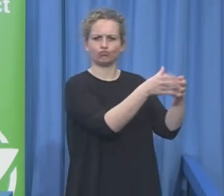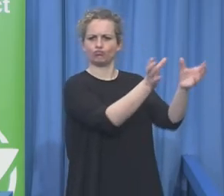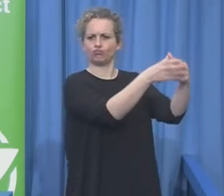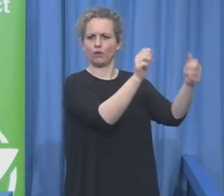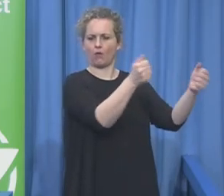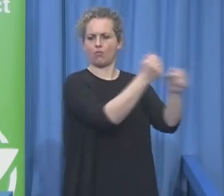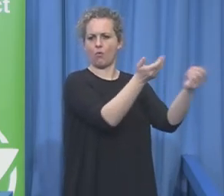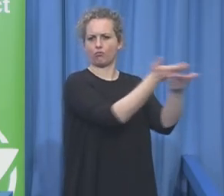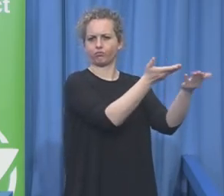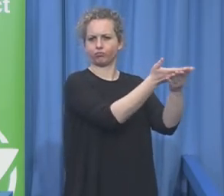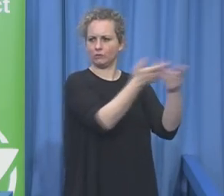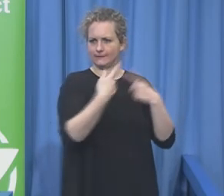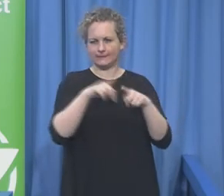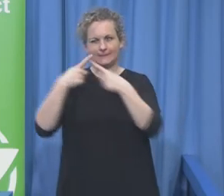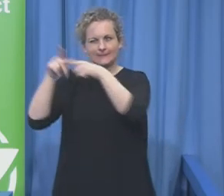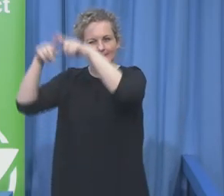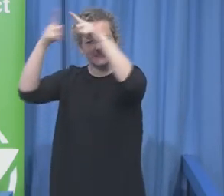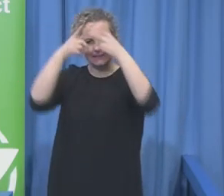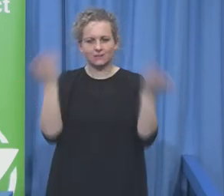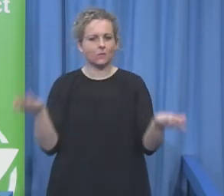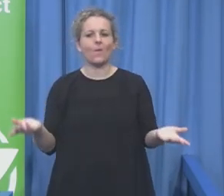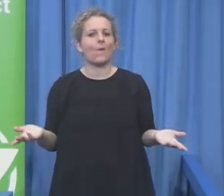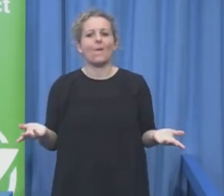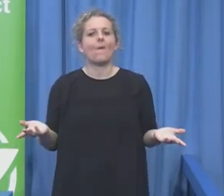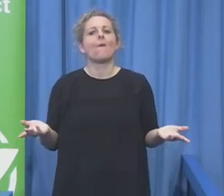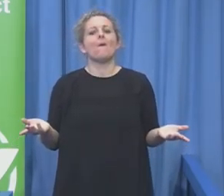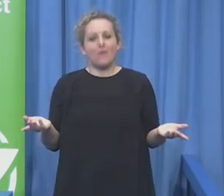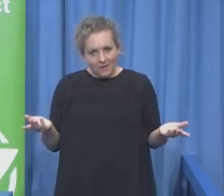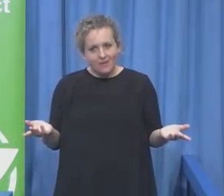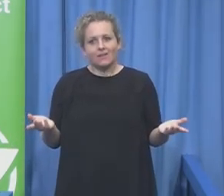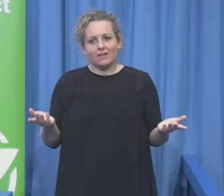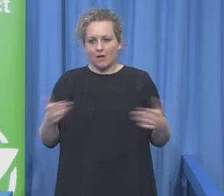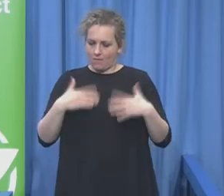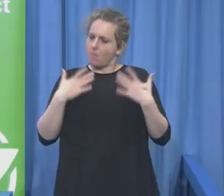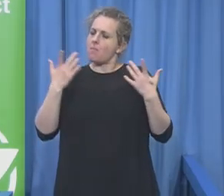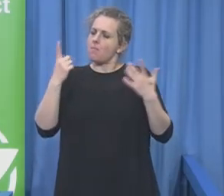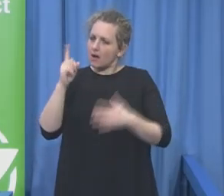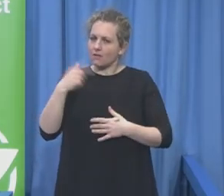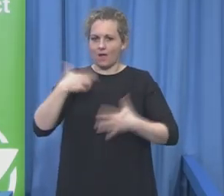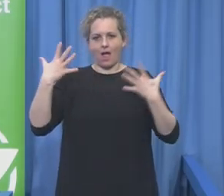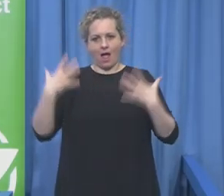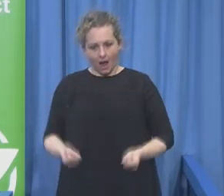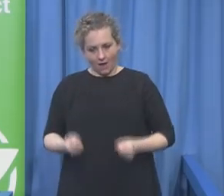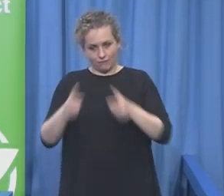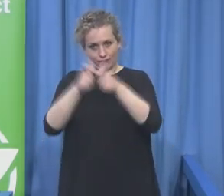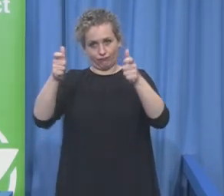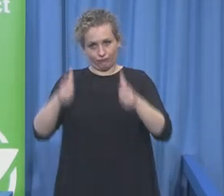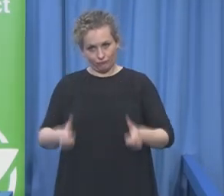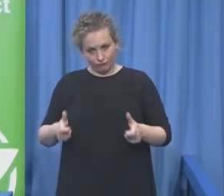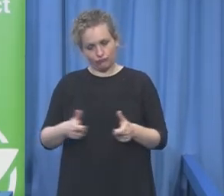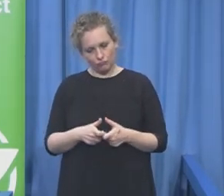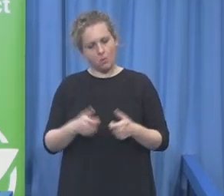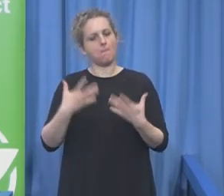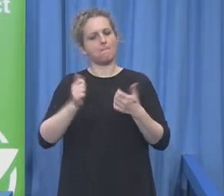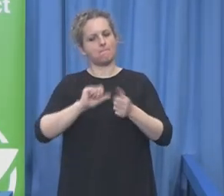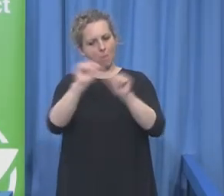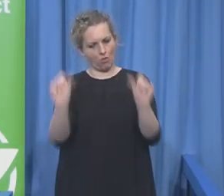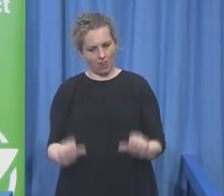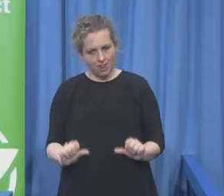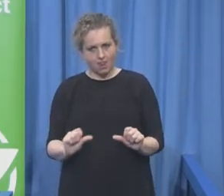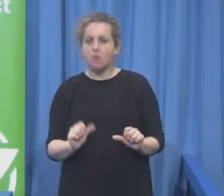have a replicable model now. Thank you. Great. Customization is the key. So anyone has